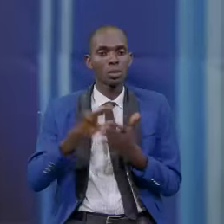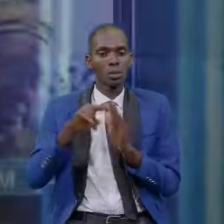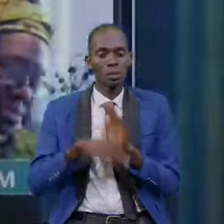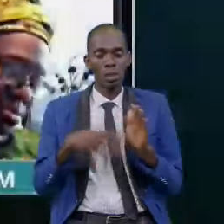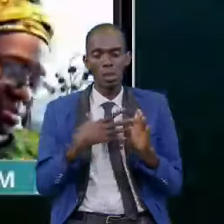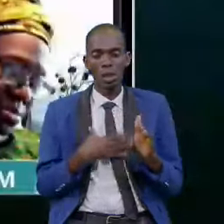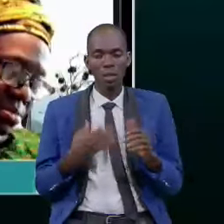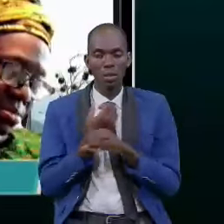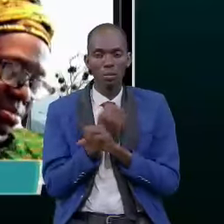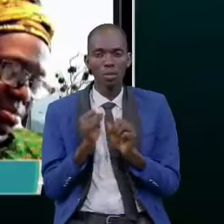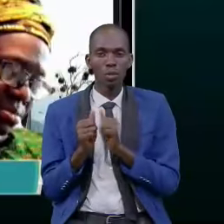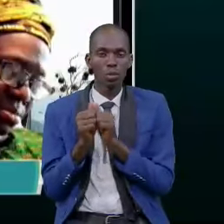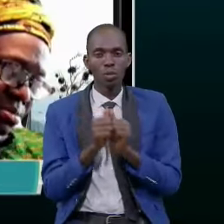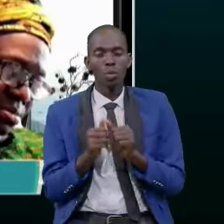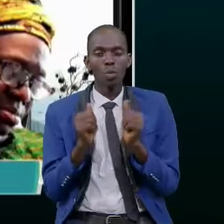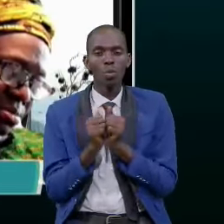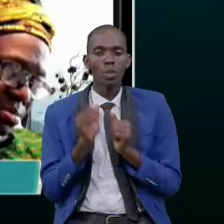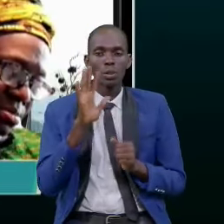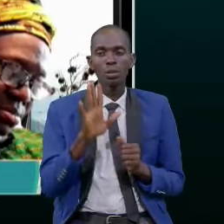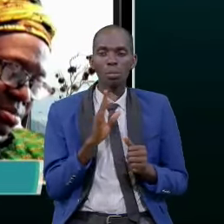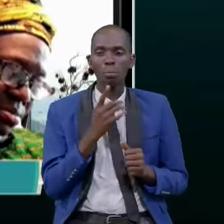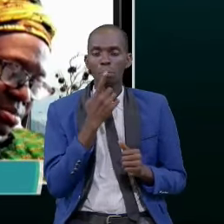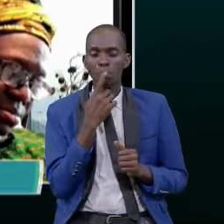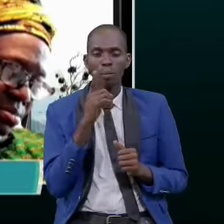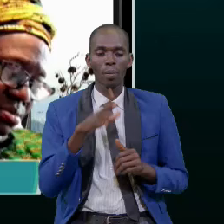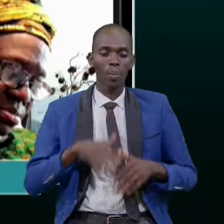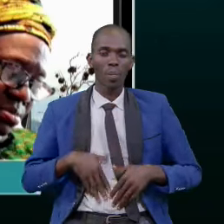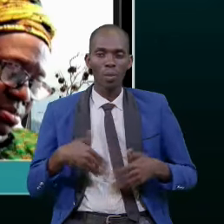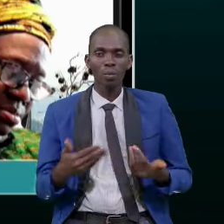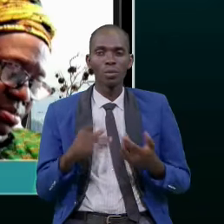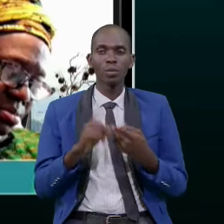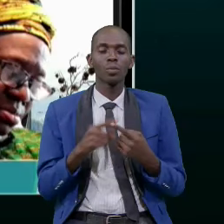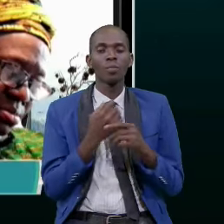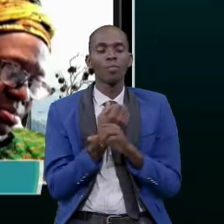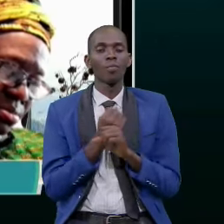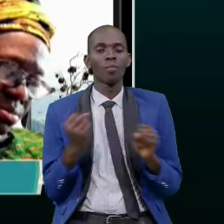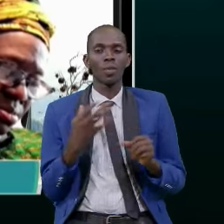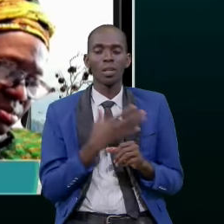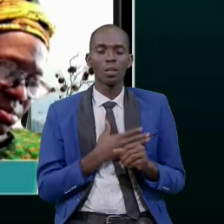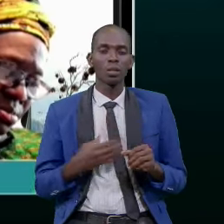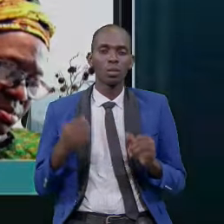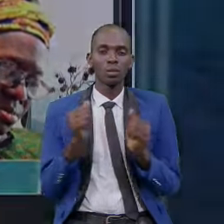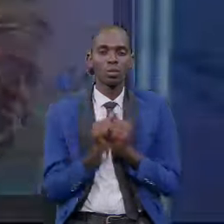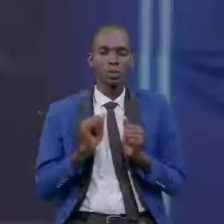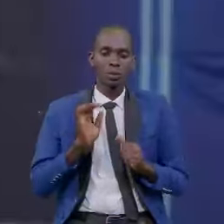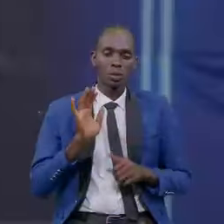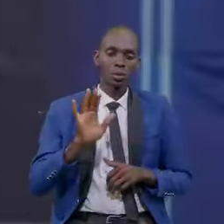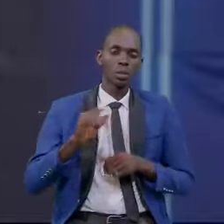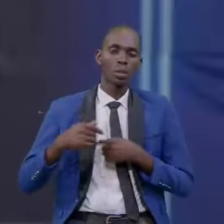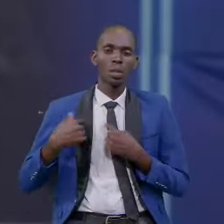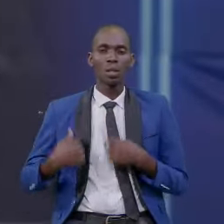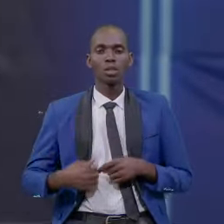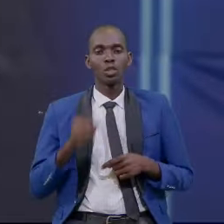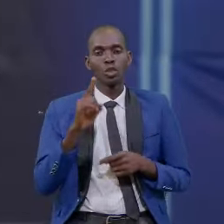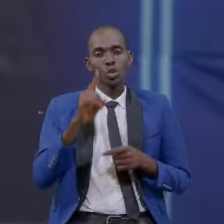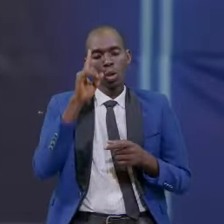together. With your mouth you confess unto salvation, and with your heart you